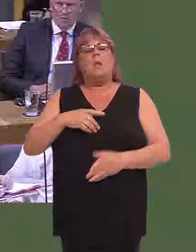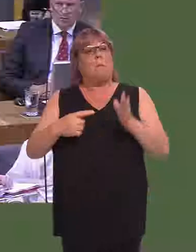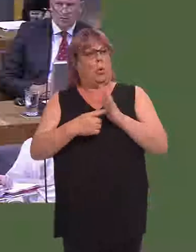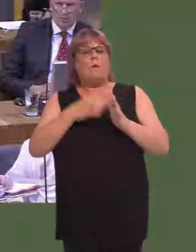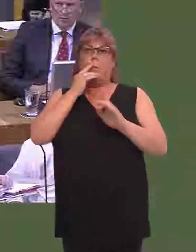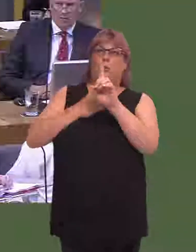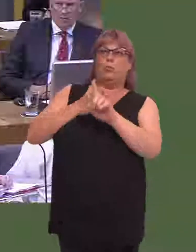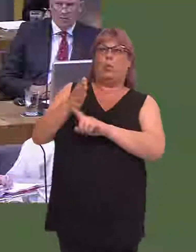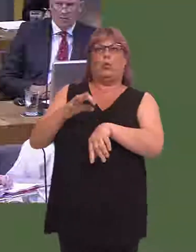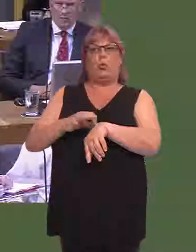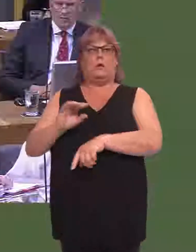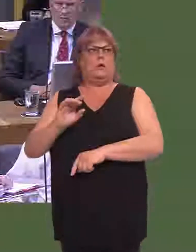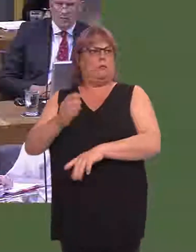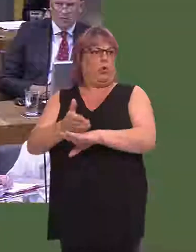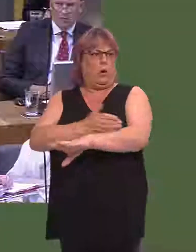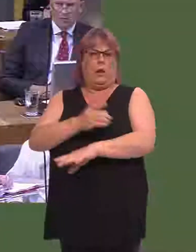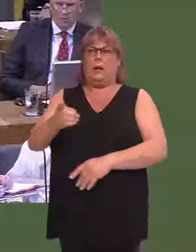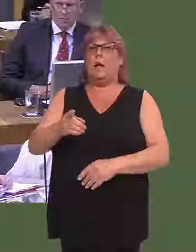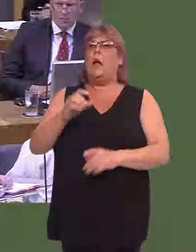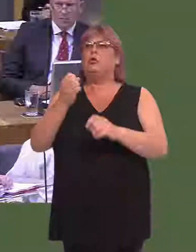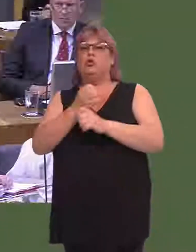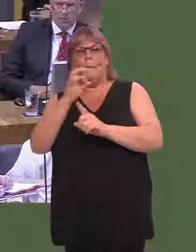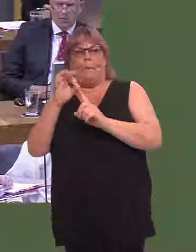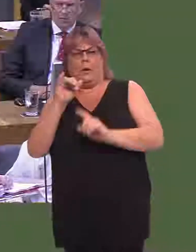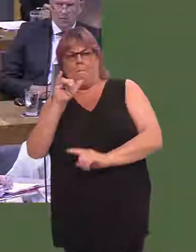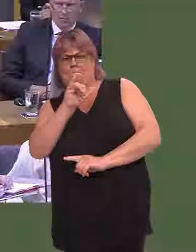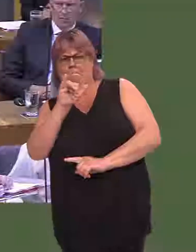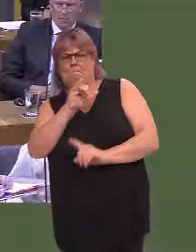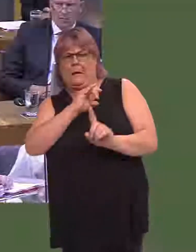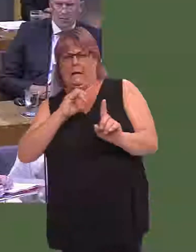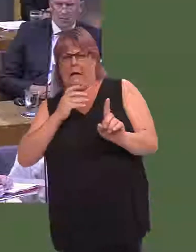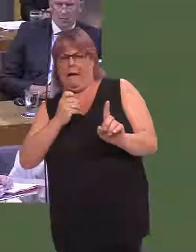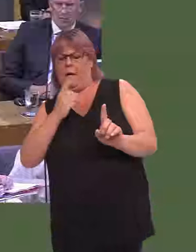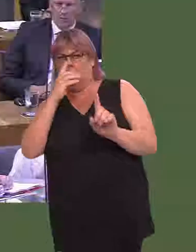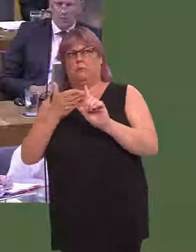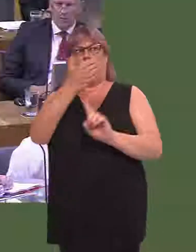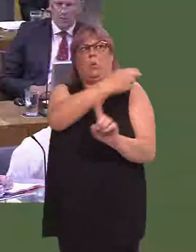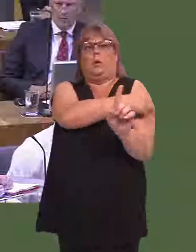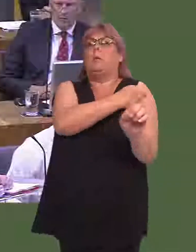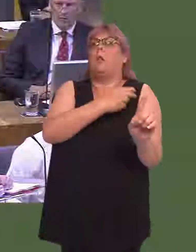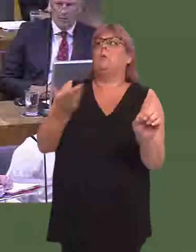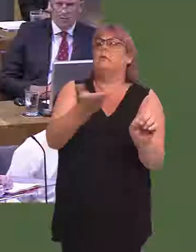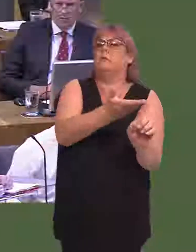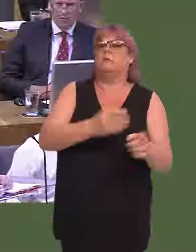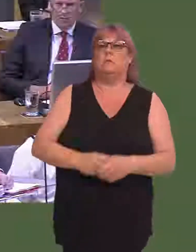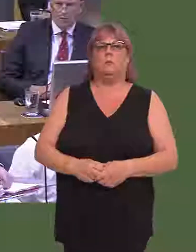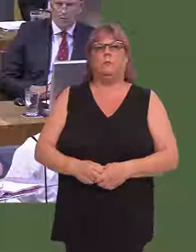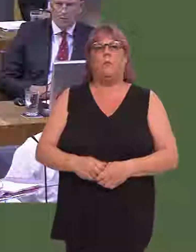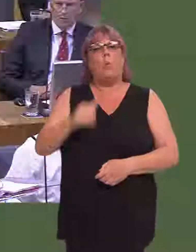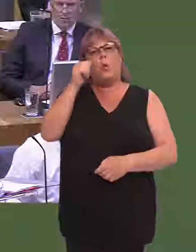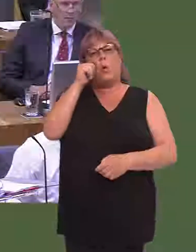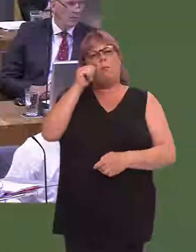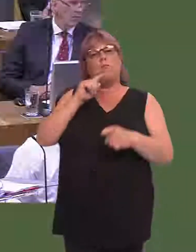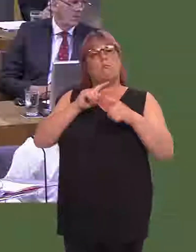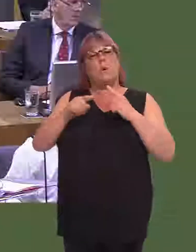encouraged to present early, and also, of course, for GPs to refer people early on in the pathway. We know the vast majority of